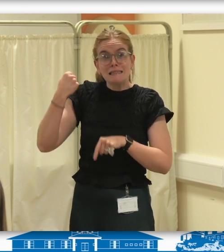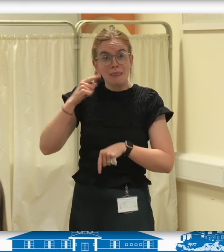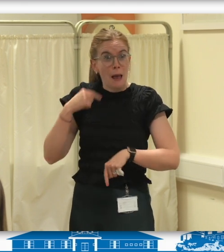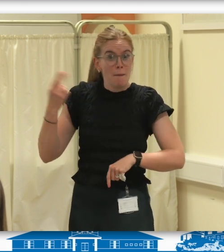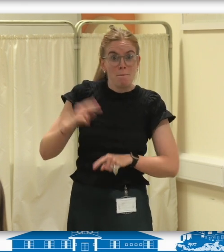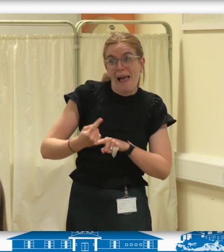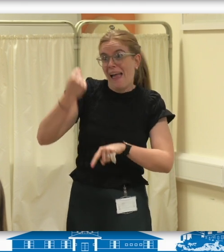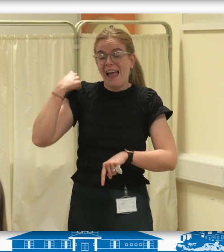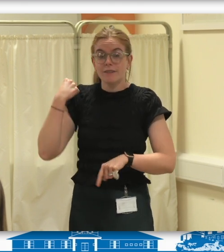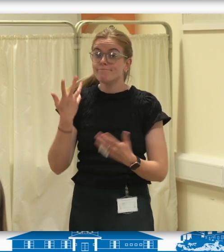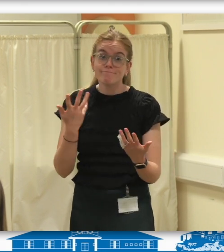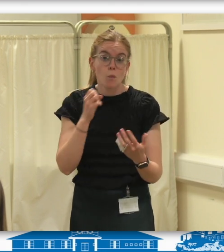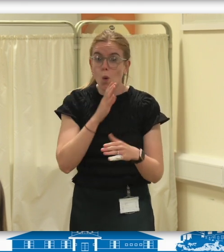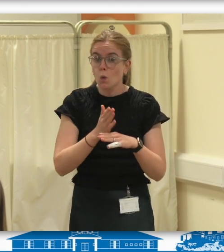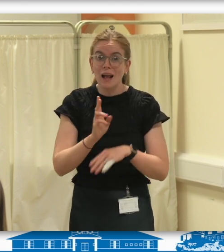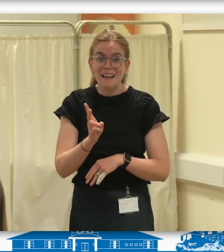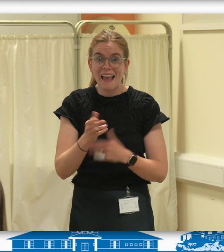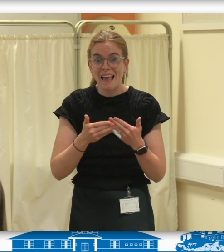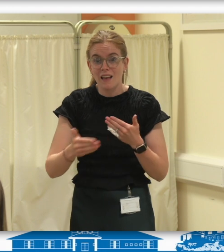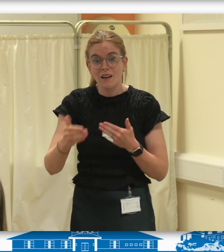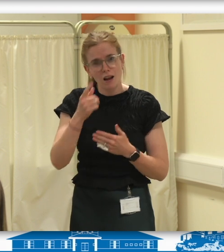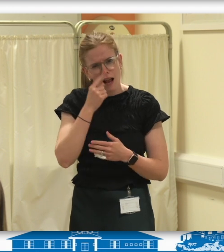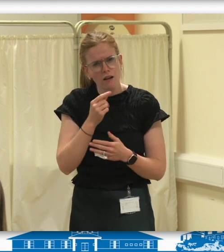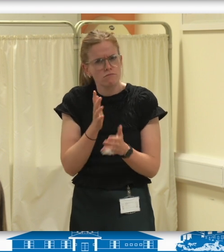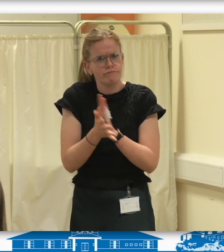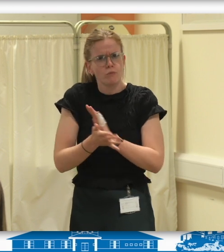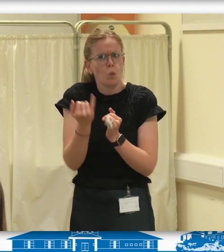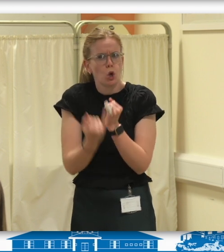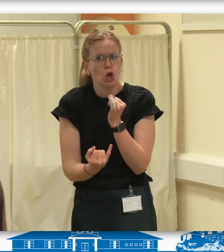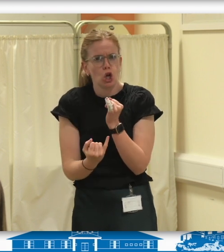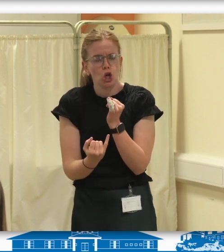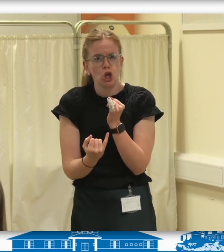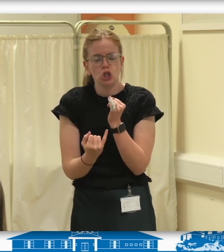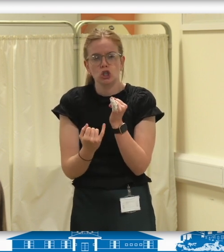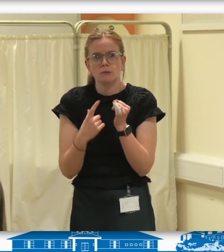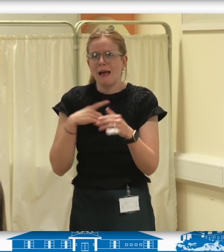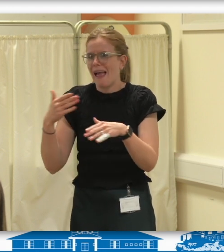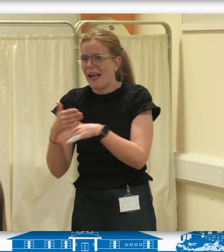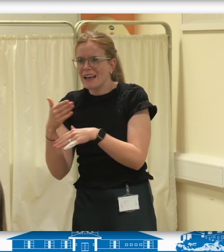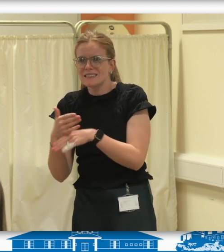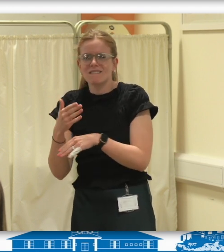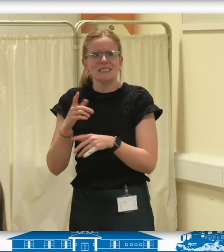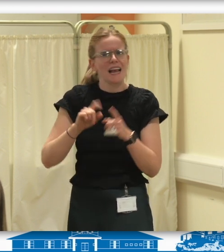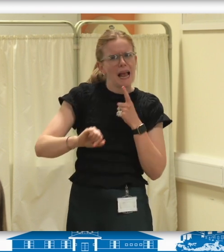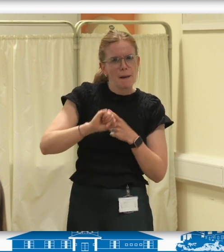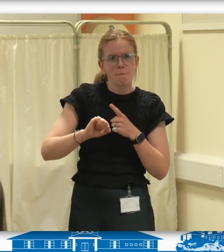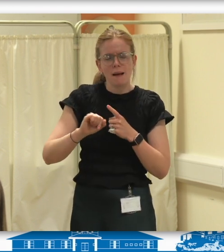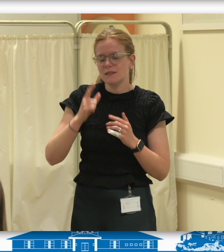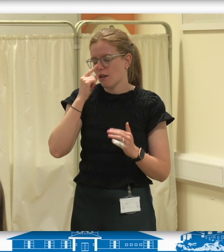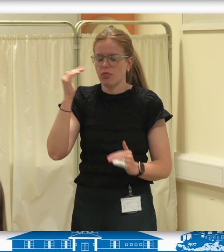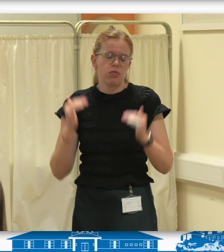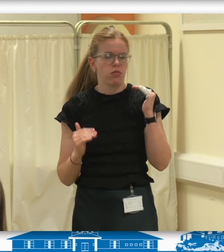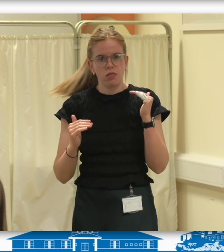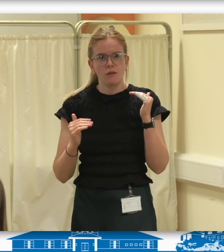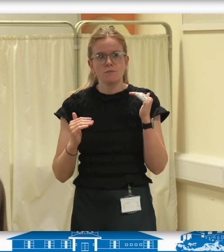and can actually be harmful due to the changes in thresholds and the imbalance between the activity and the impact, and that can